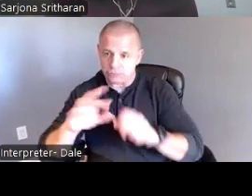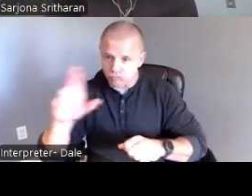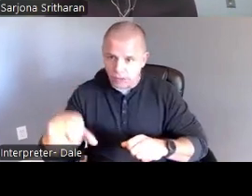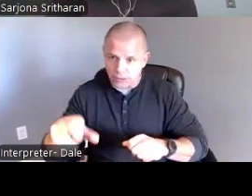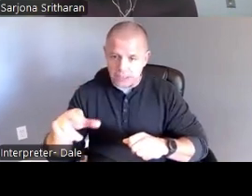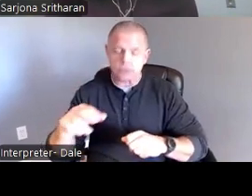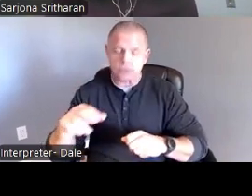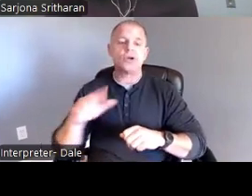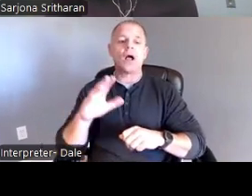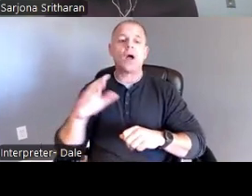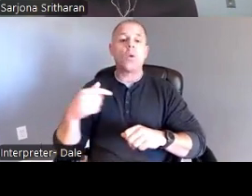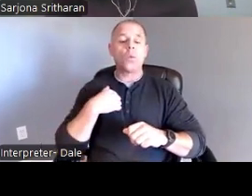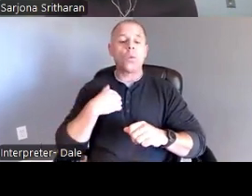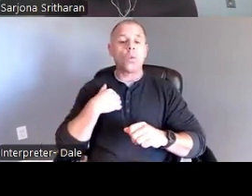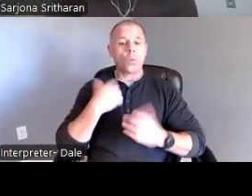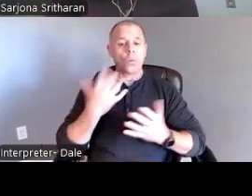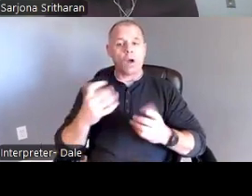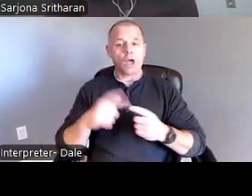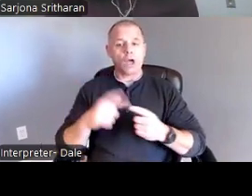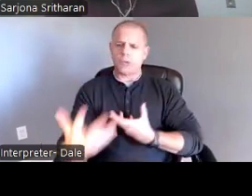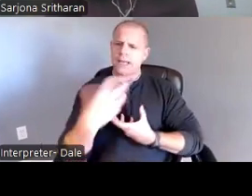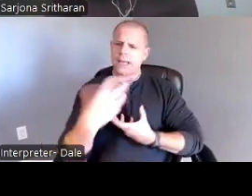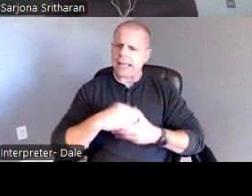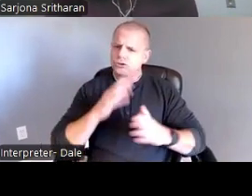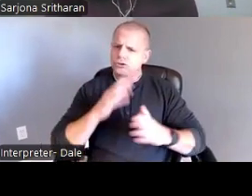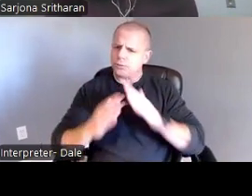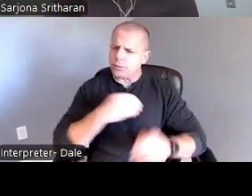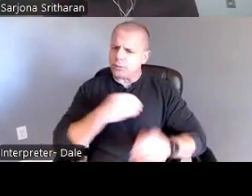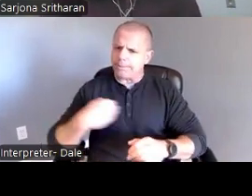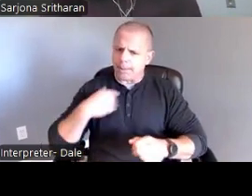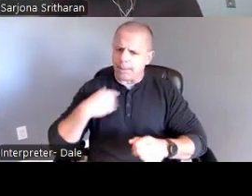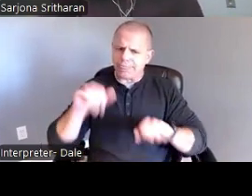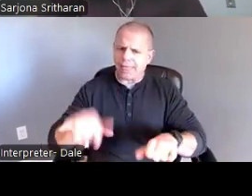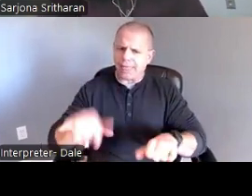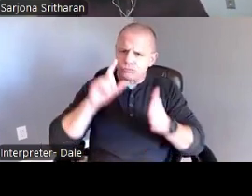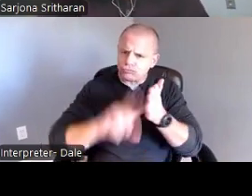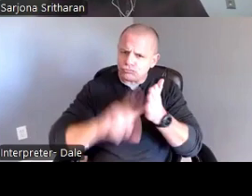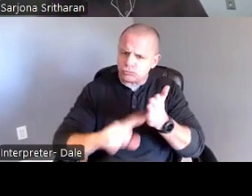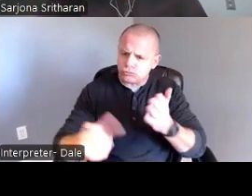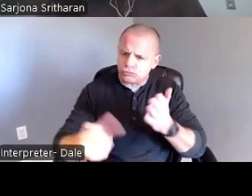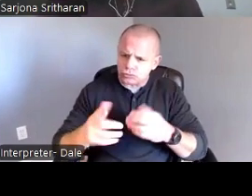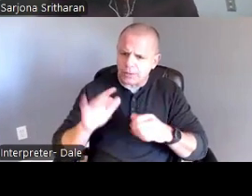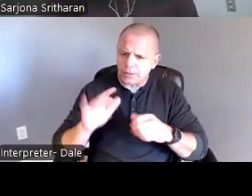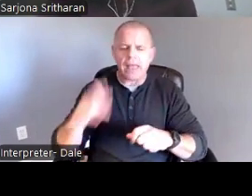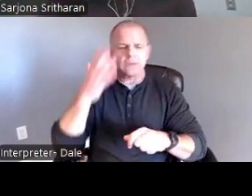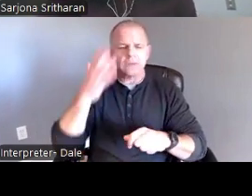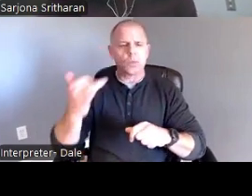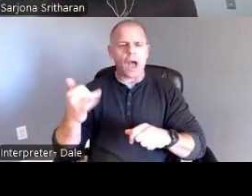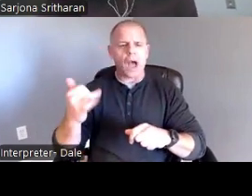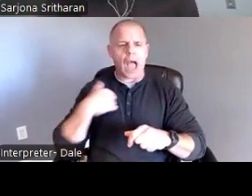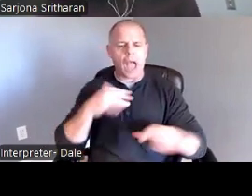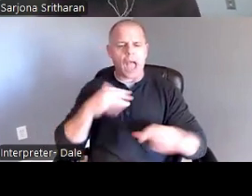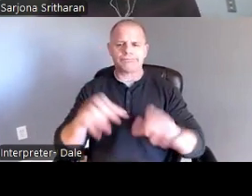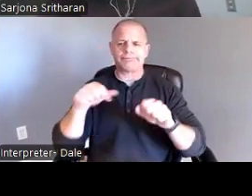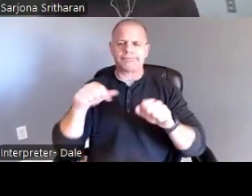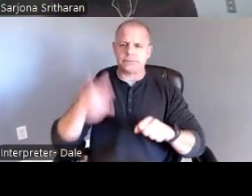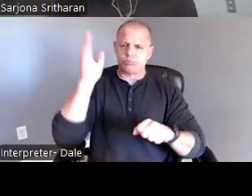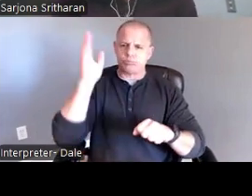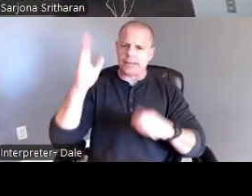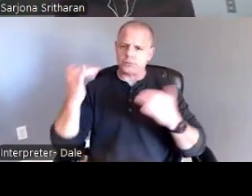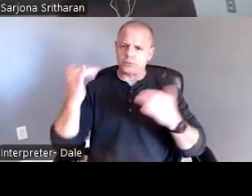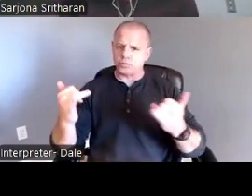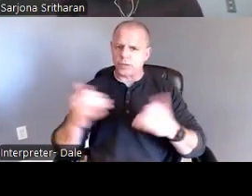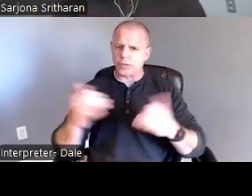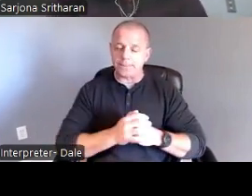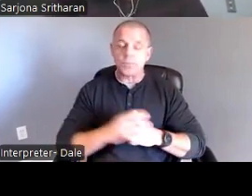we intended to engage community members in the research, which is why I'm doing this presentation today. And I